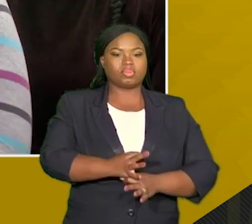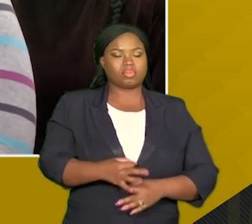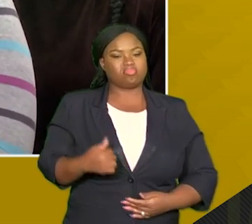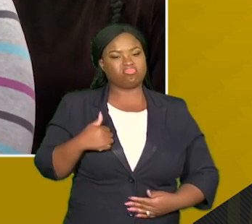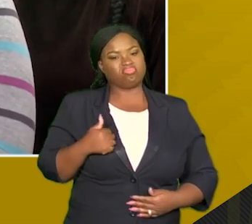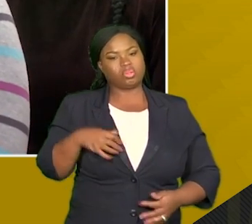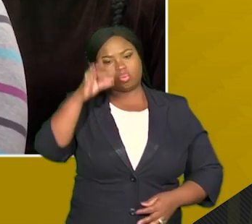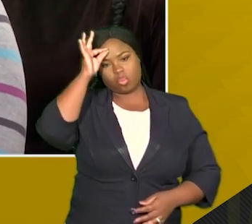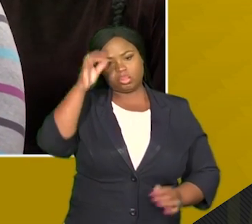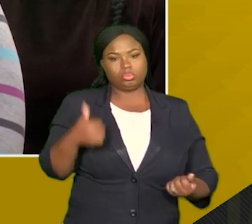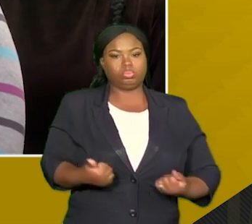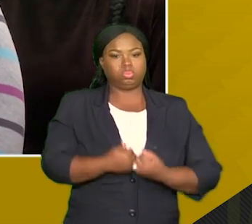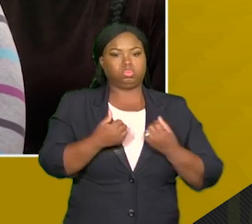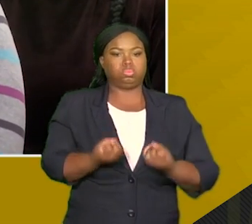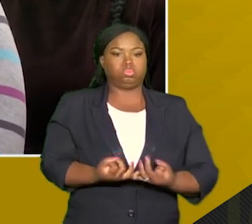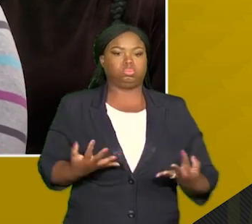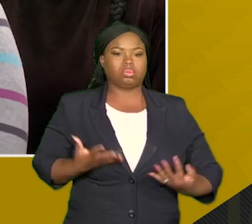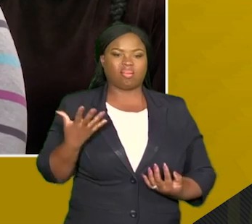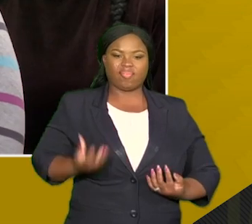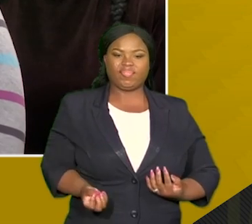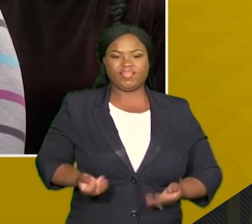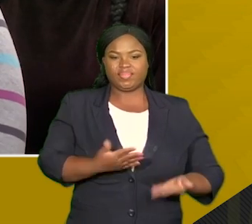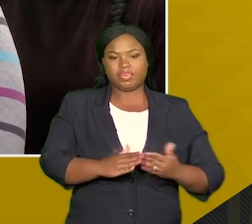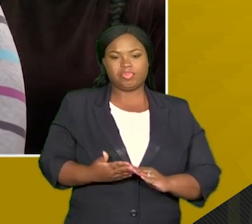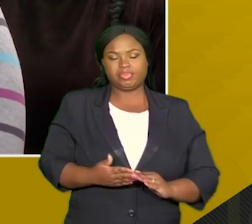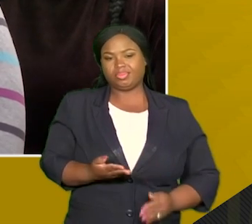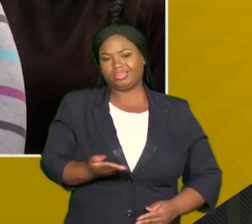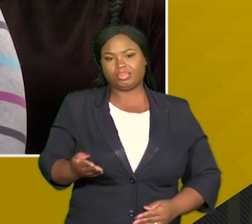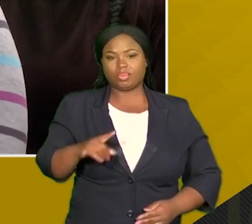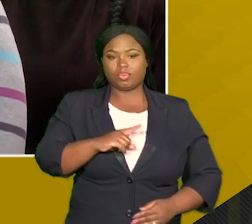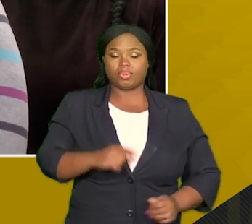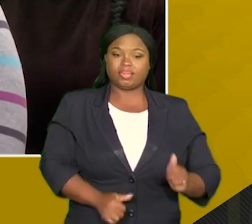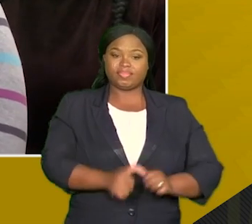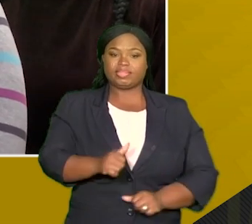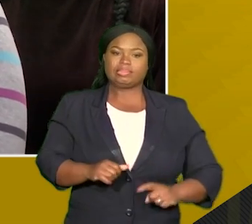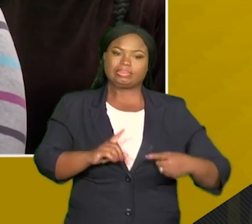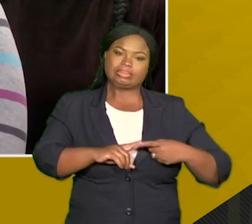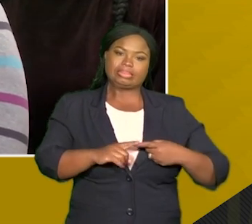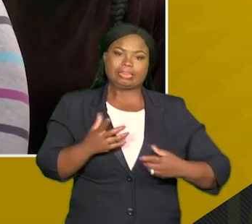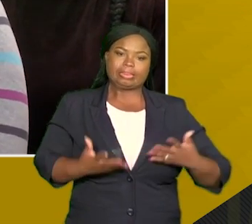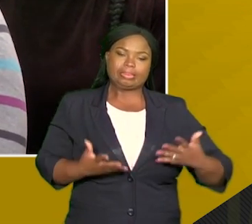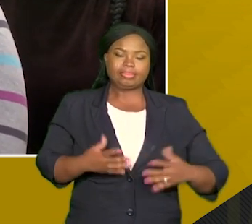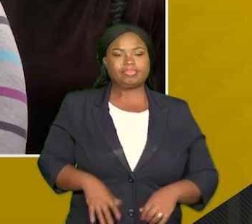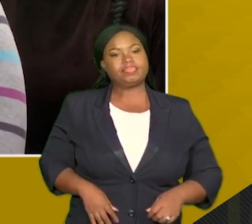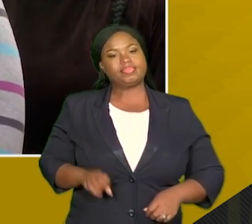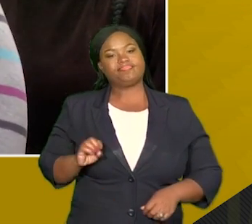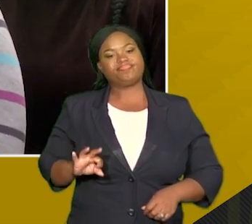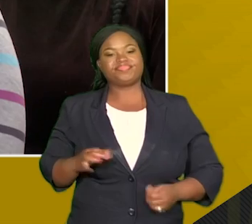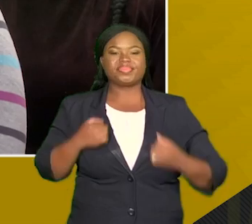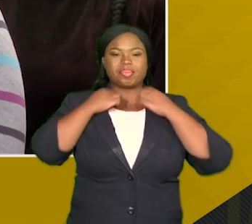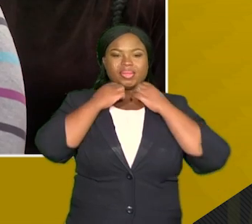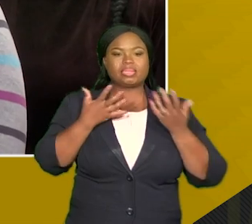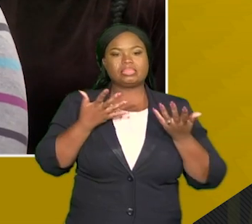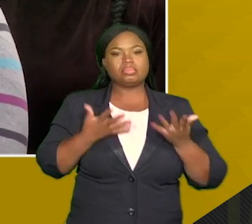Kuna ma challenges, Amanin, eh? Kakhulu emphakathini okokuqala nje is either umzali wakho yena uba